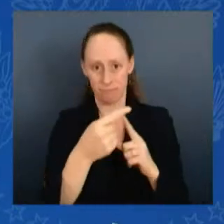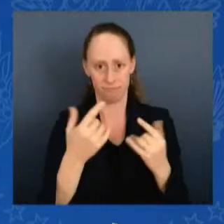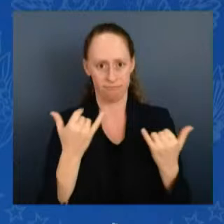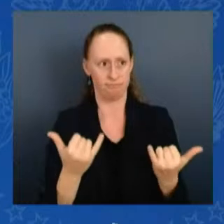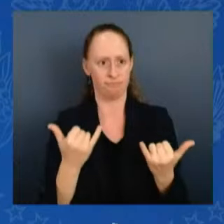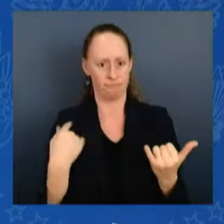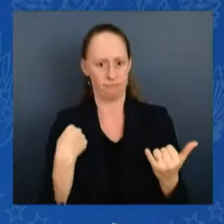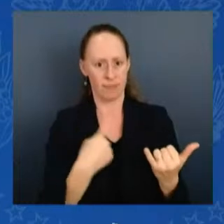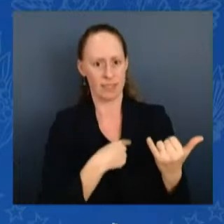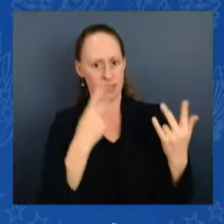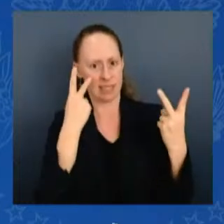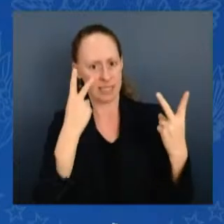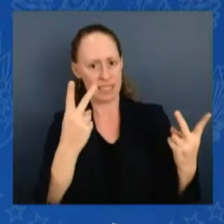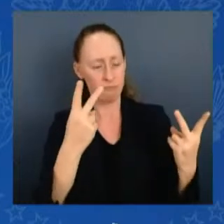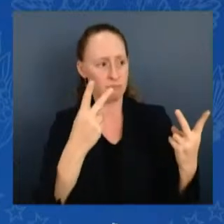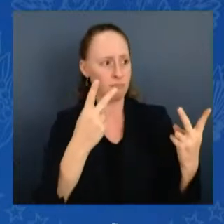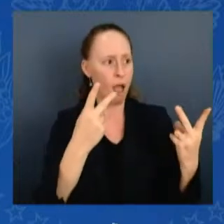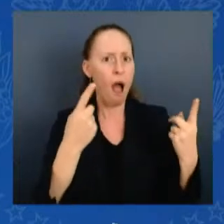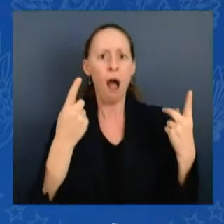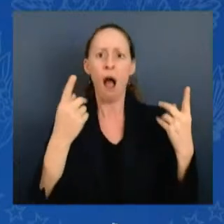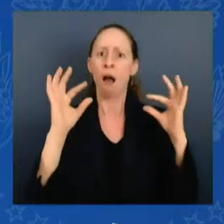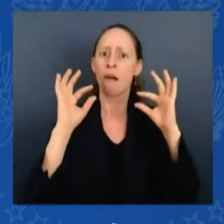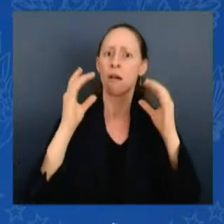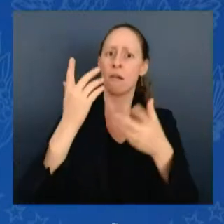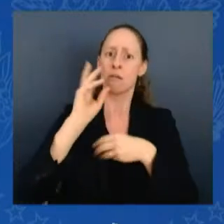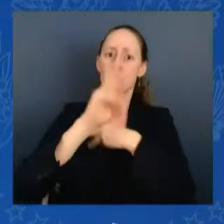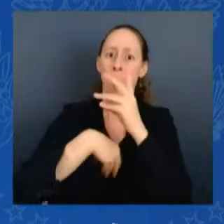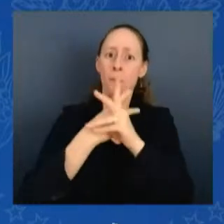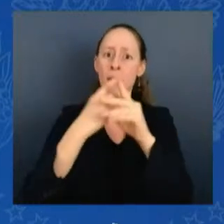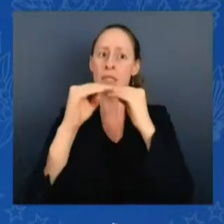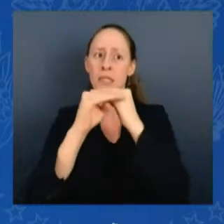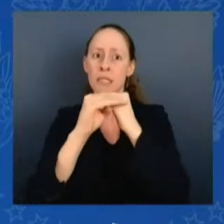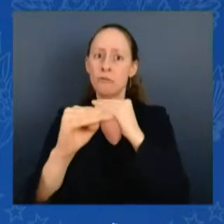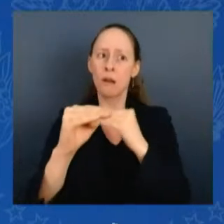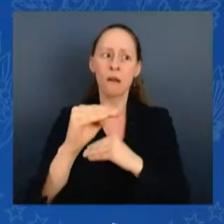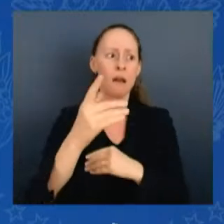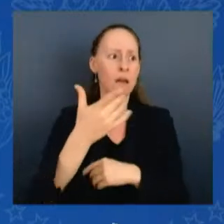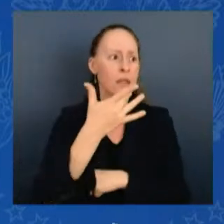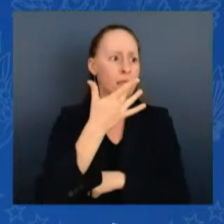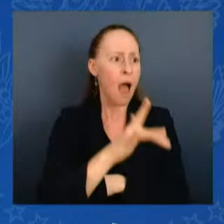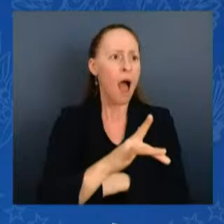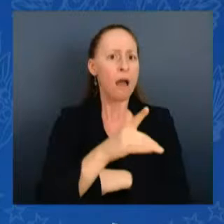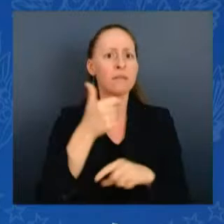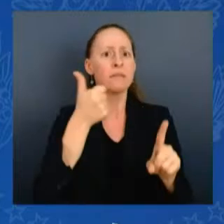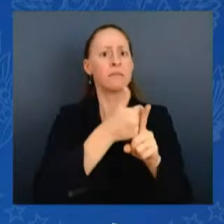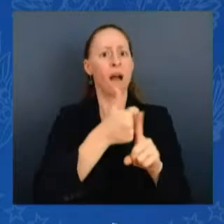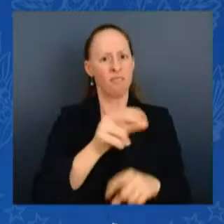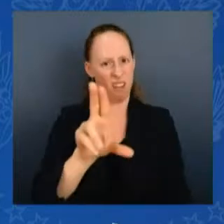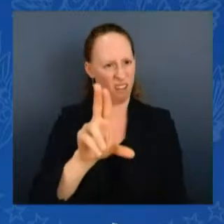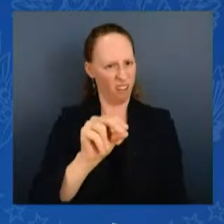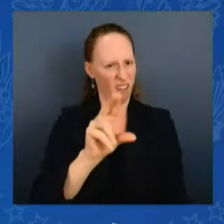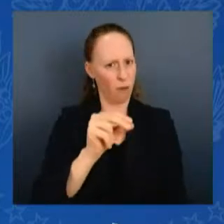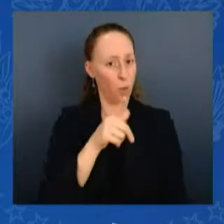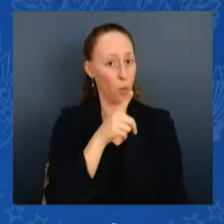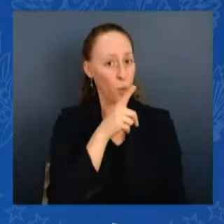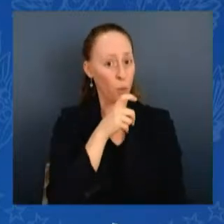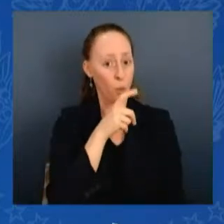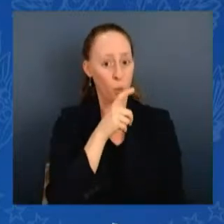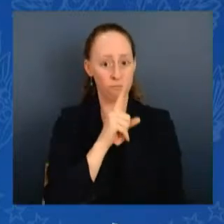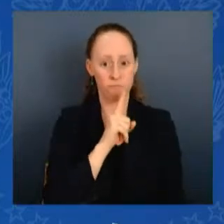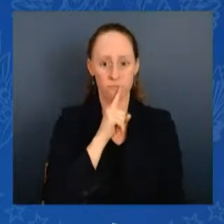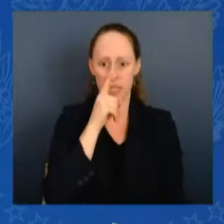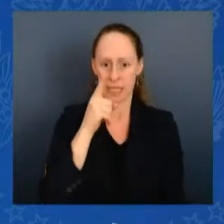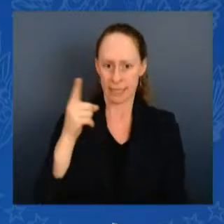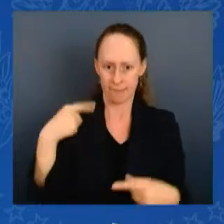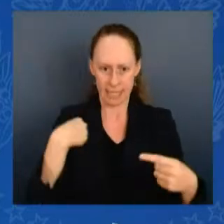inevitable. Again and again at critical moments, we chose unity over disunion, progress over